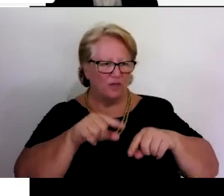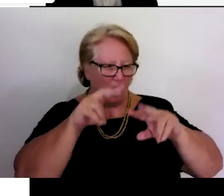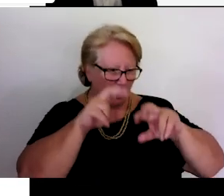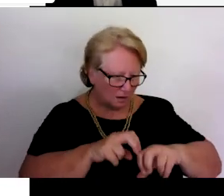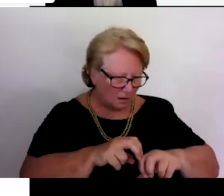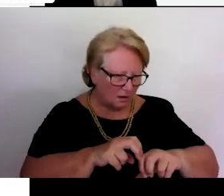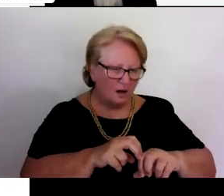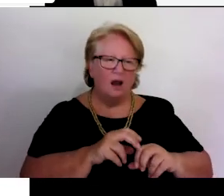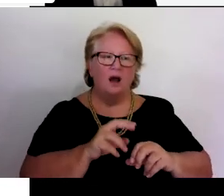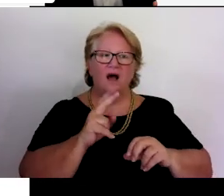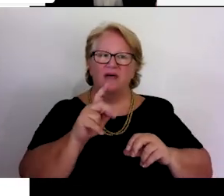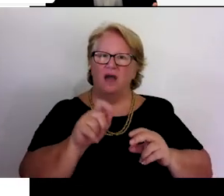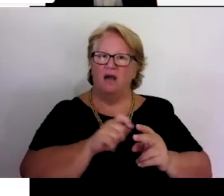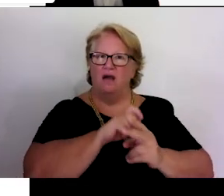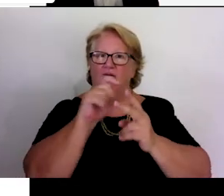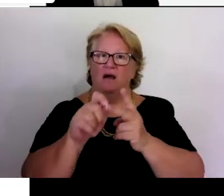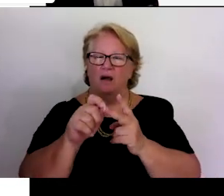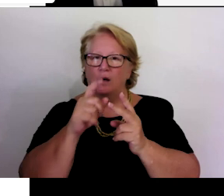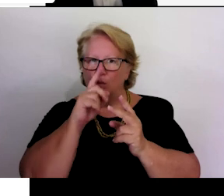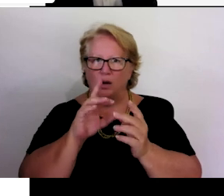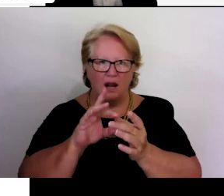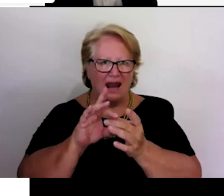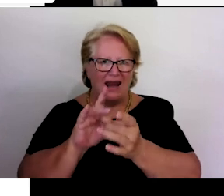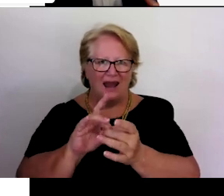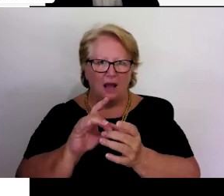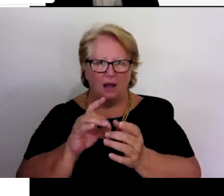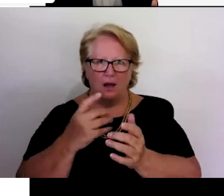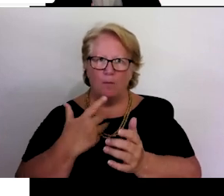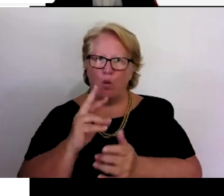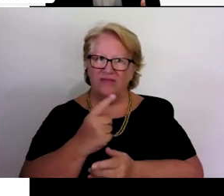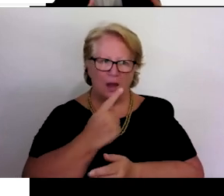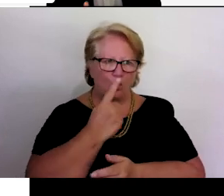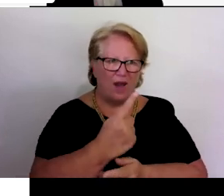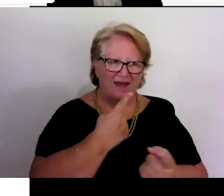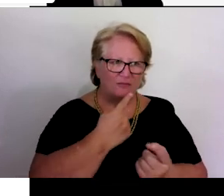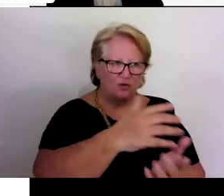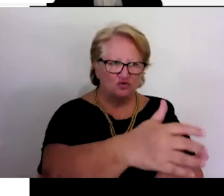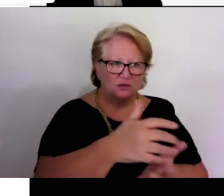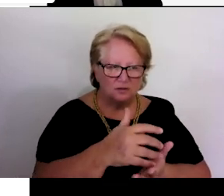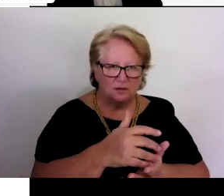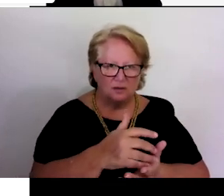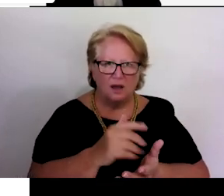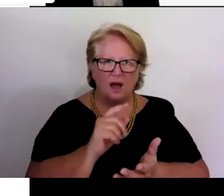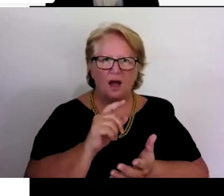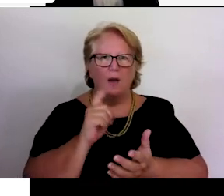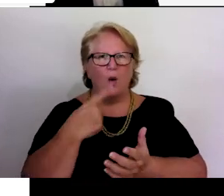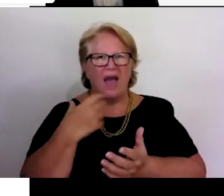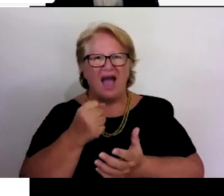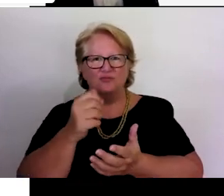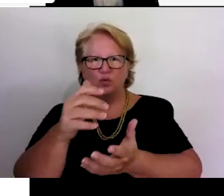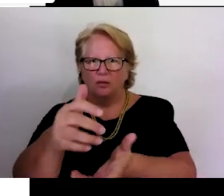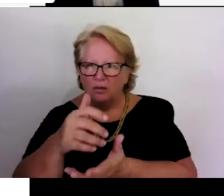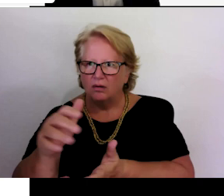went to a phase where we were able to link more than one data set, but we had to do that each time we needed to look at